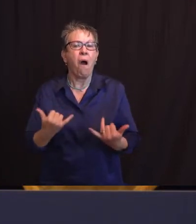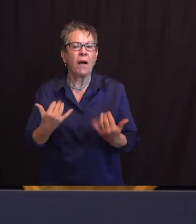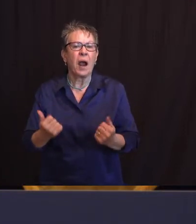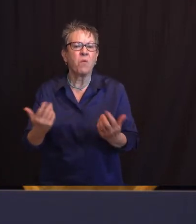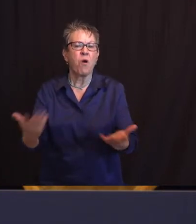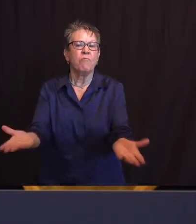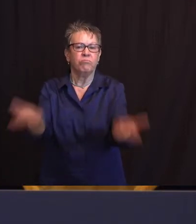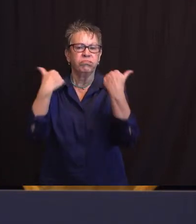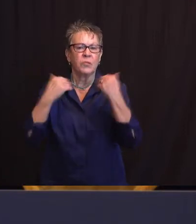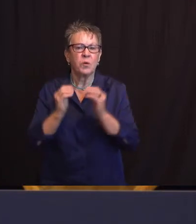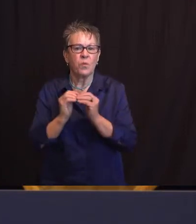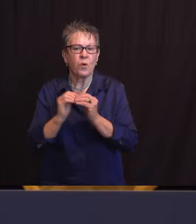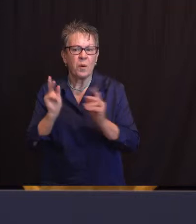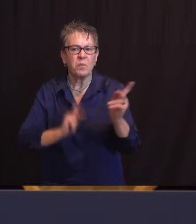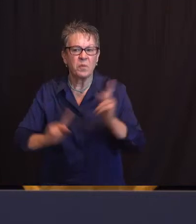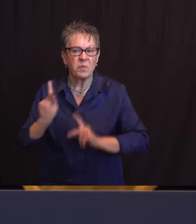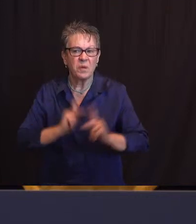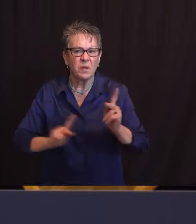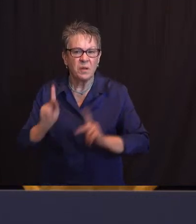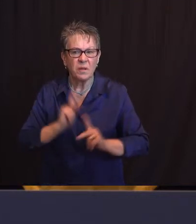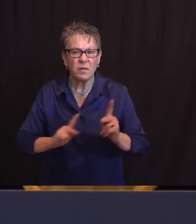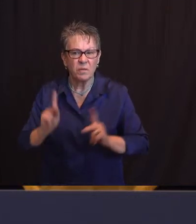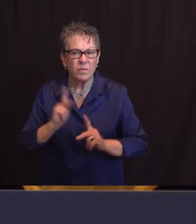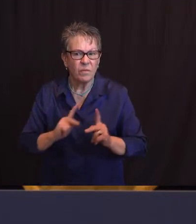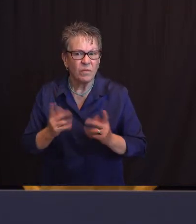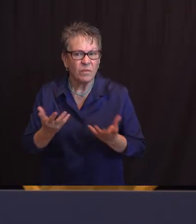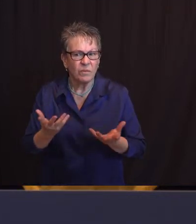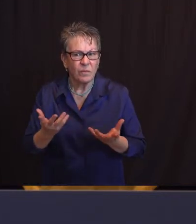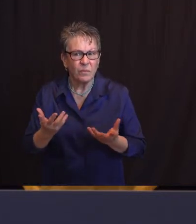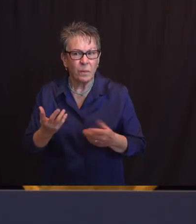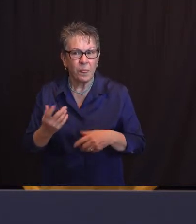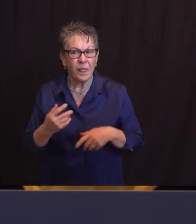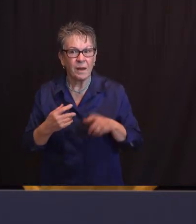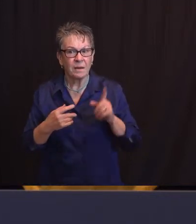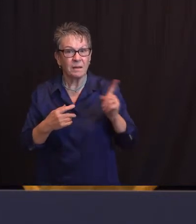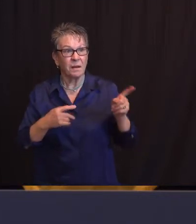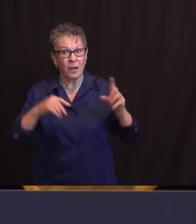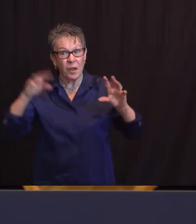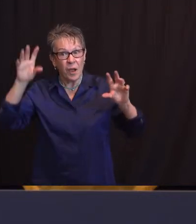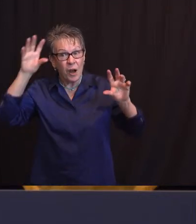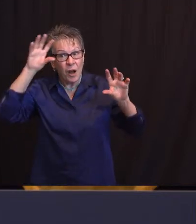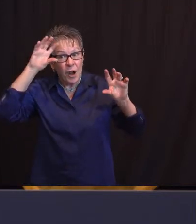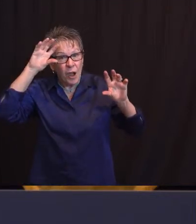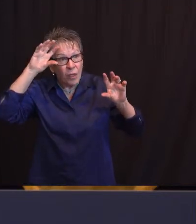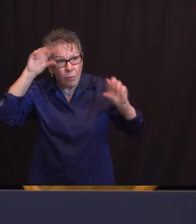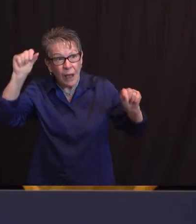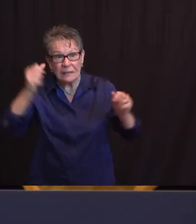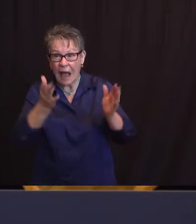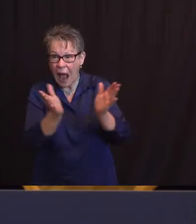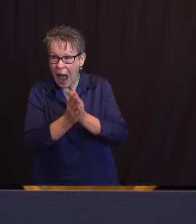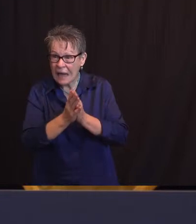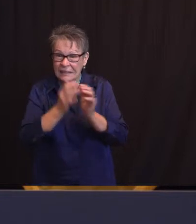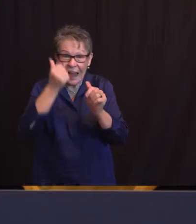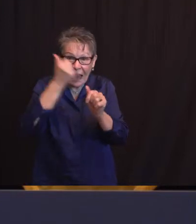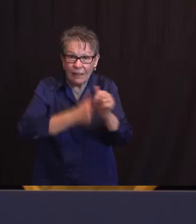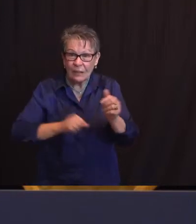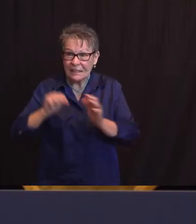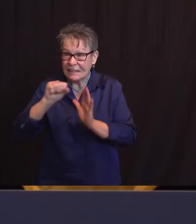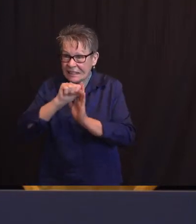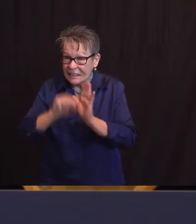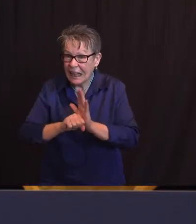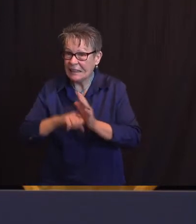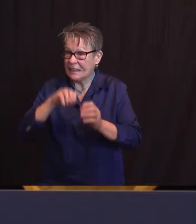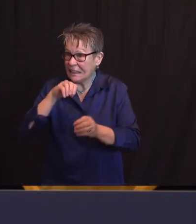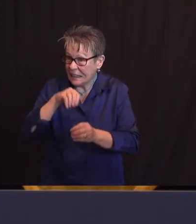But it's not going to be, the president has asked that everyone in the country be able to at least register for an appointment by